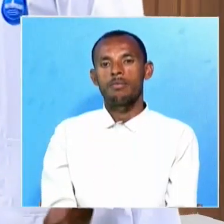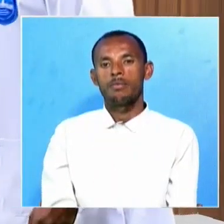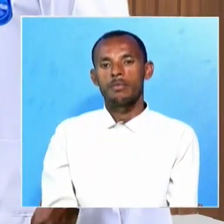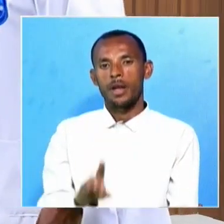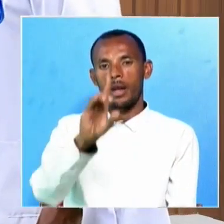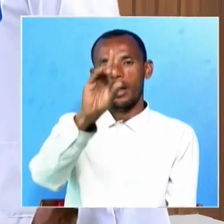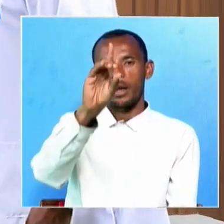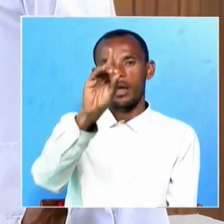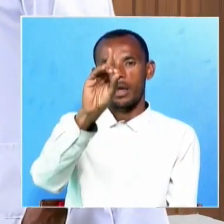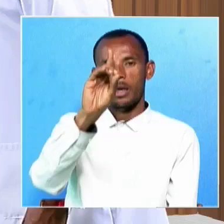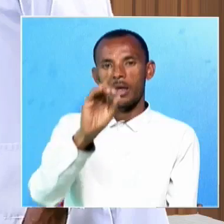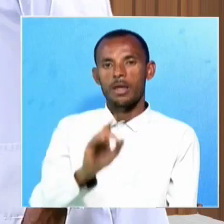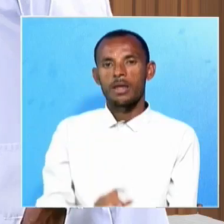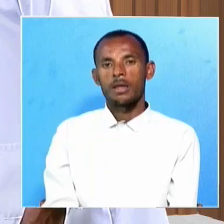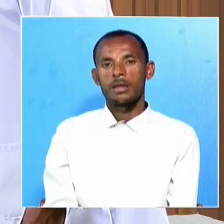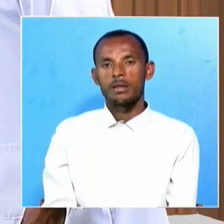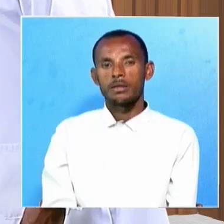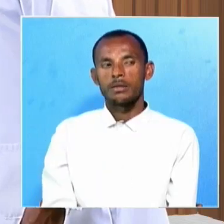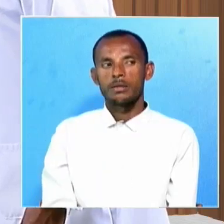D